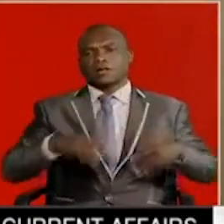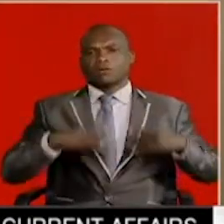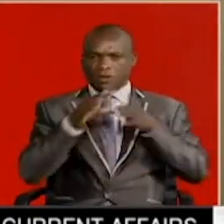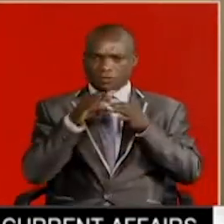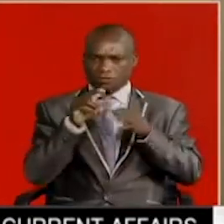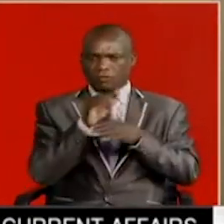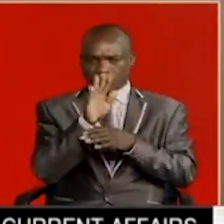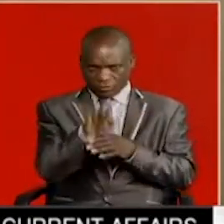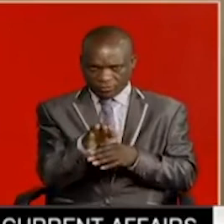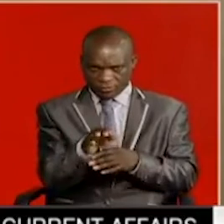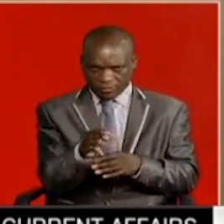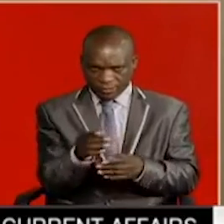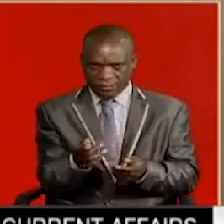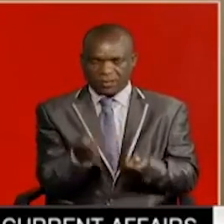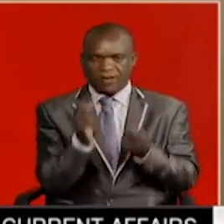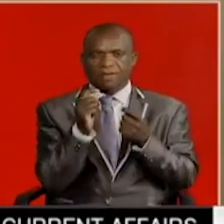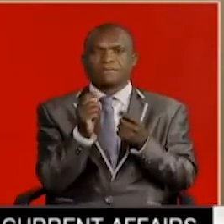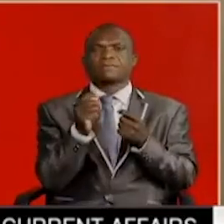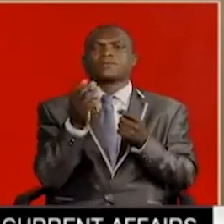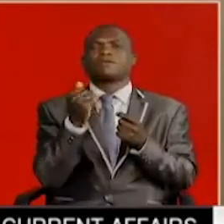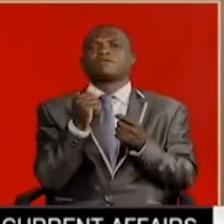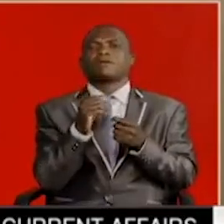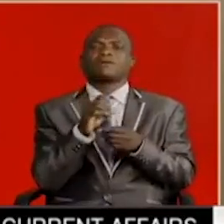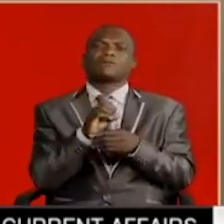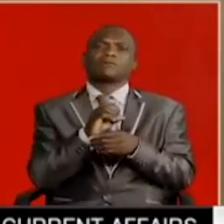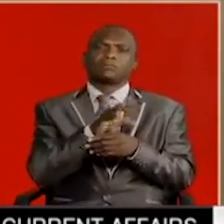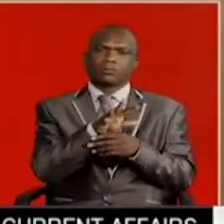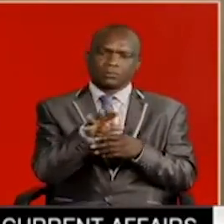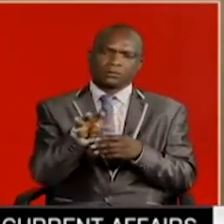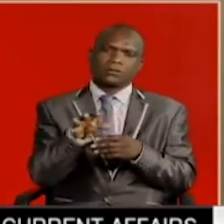Safety surveillance for COVID-19 vaccine